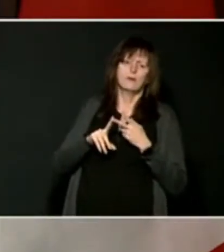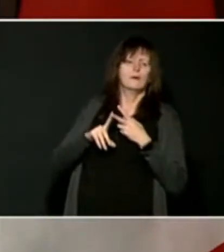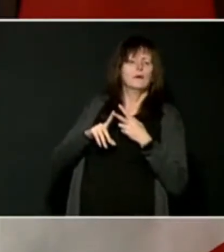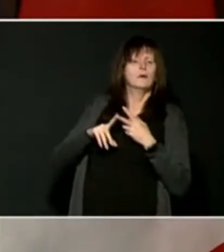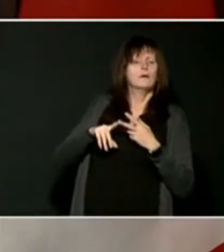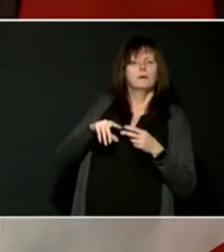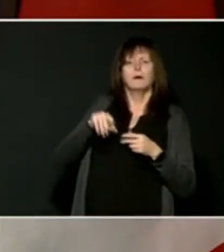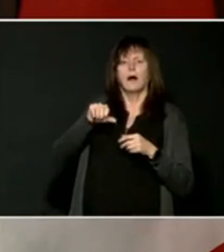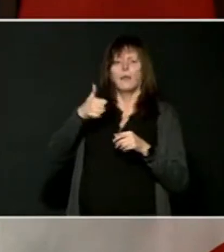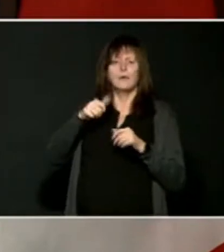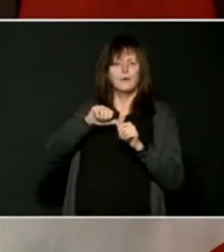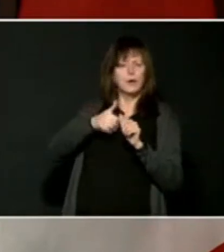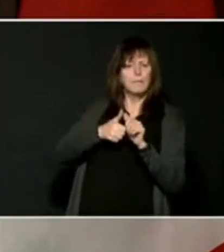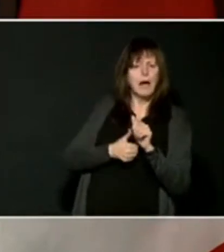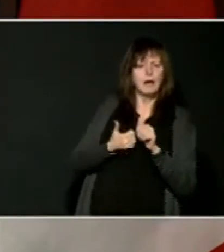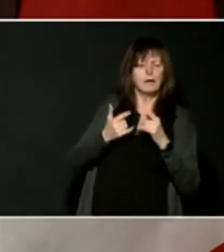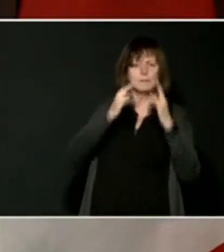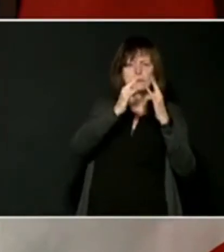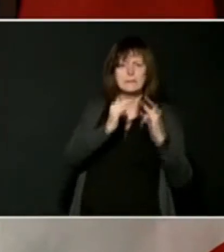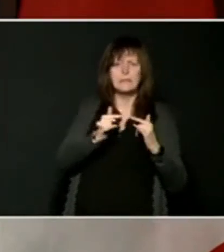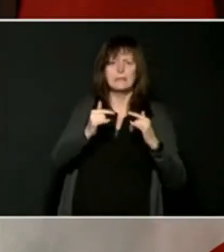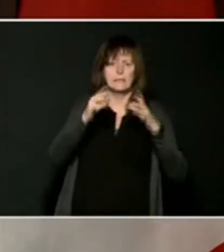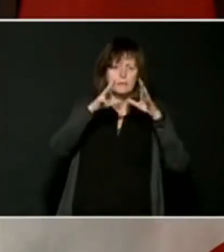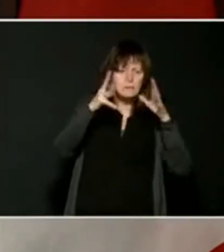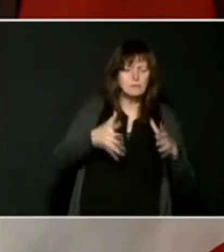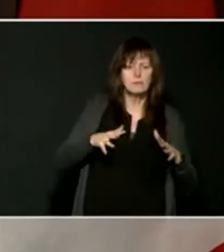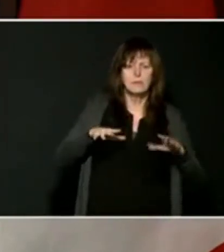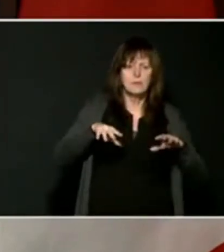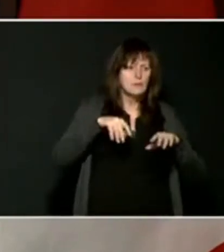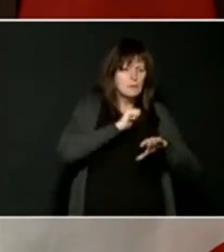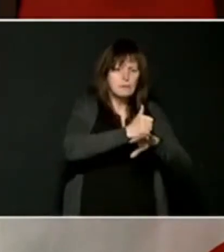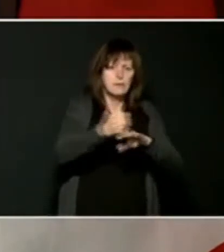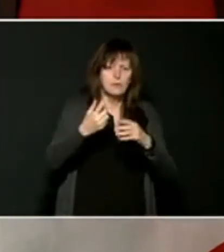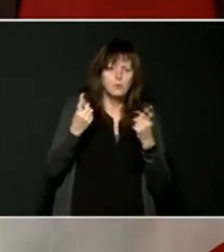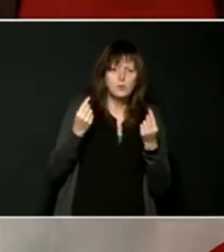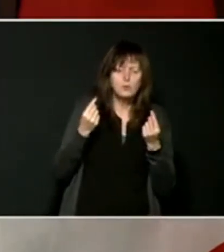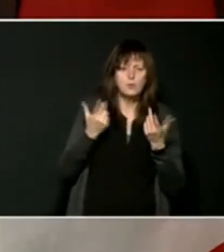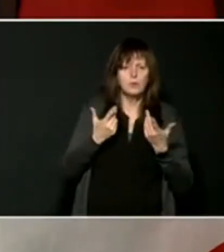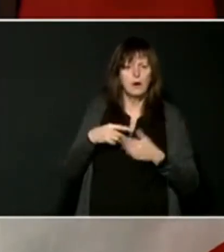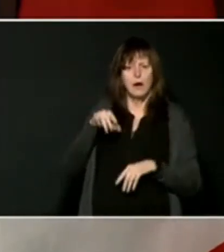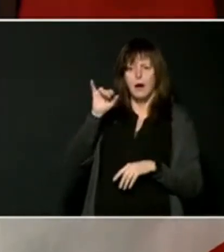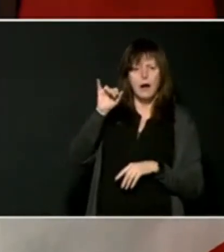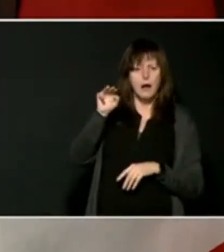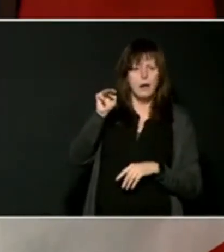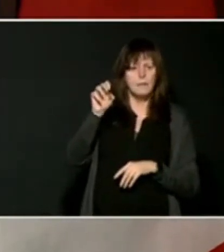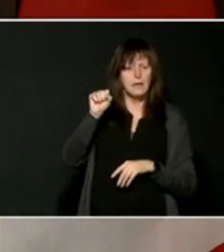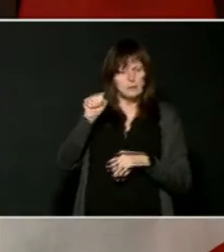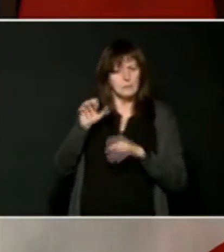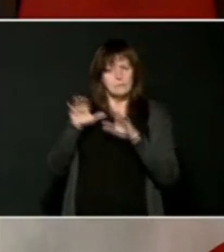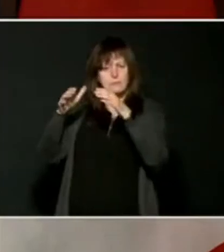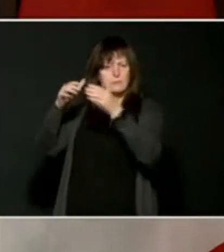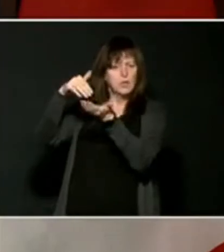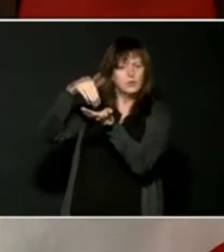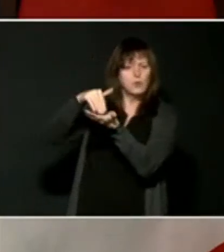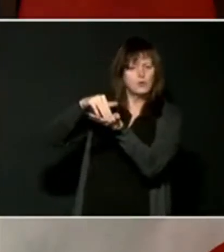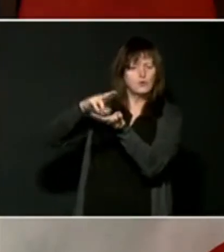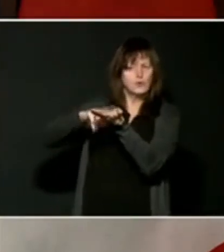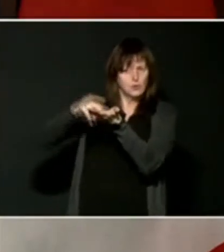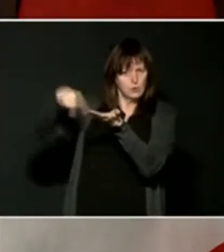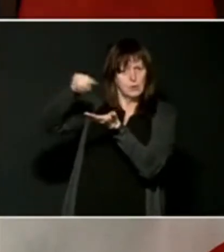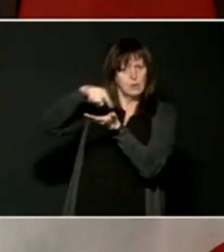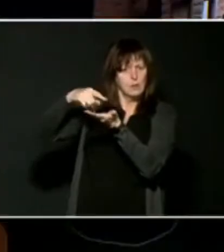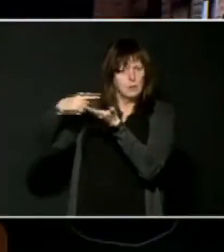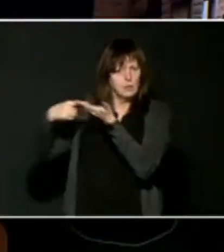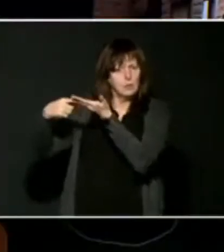really the best up to the clinicians working in the IMSs and the regional sort of centers to manage that, but it's a definite